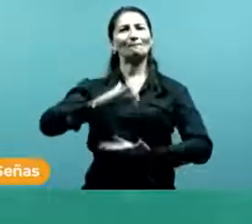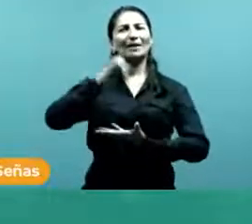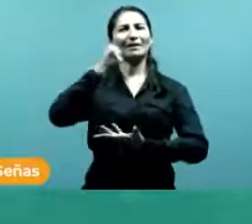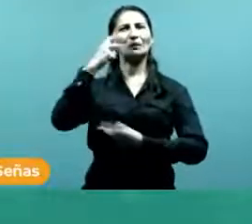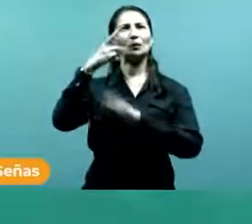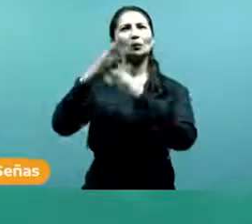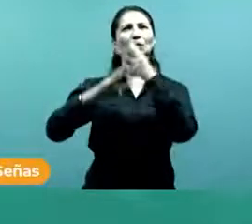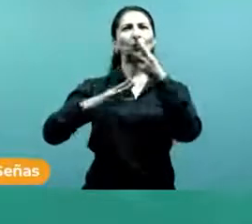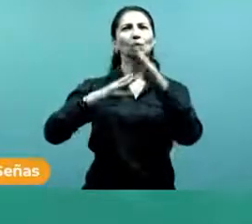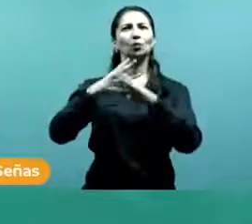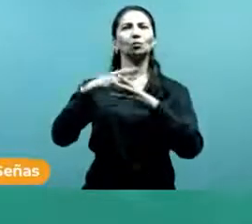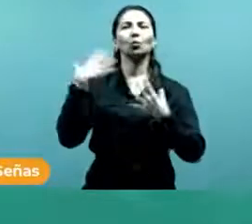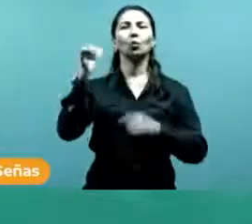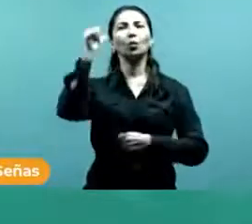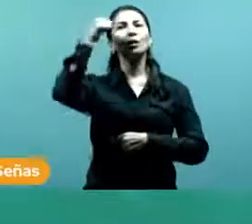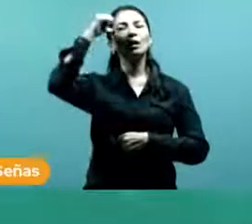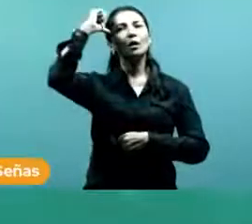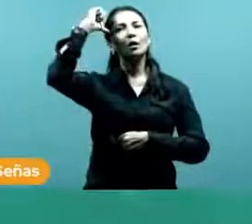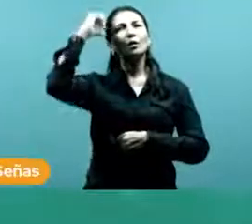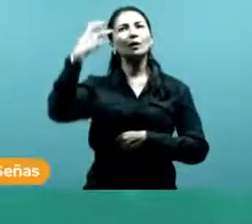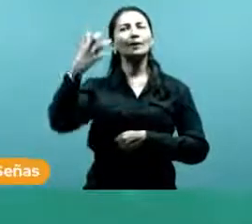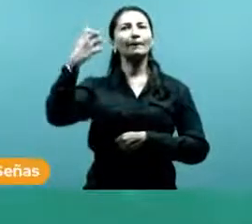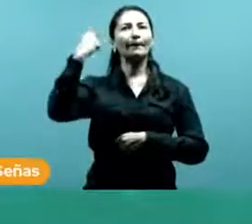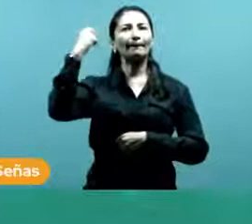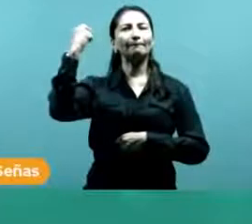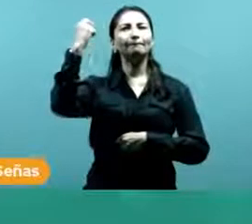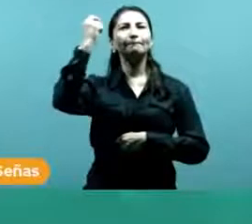liberation, then